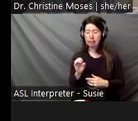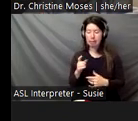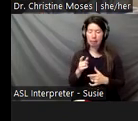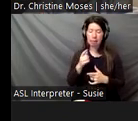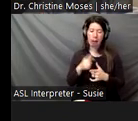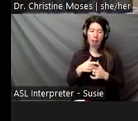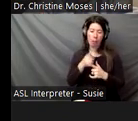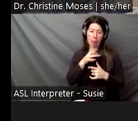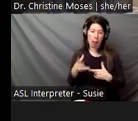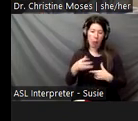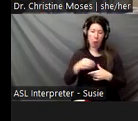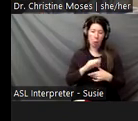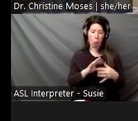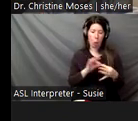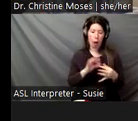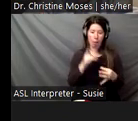edits. So